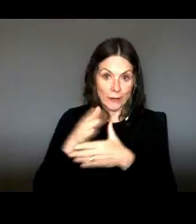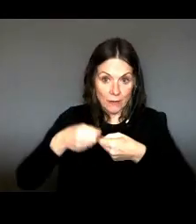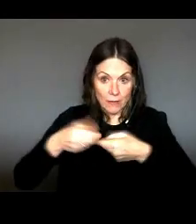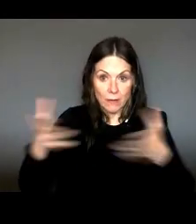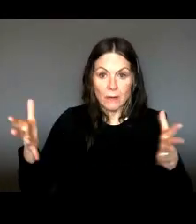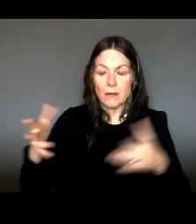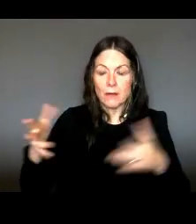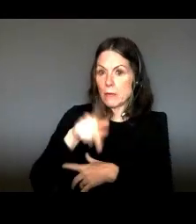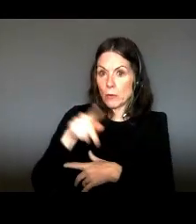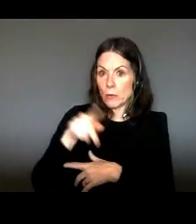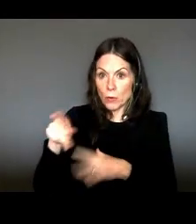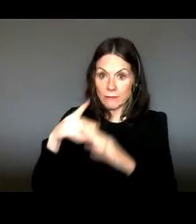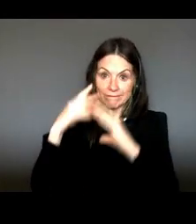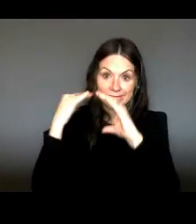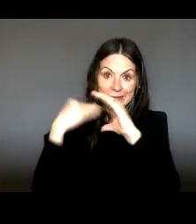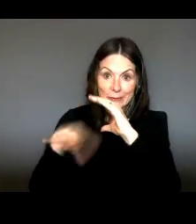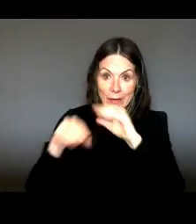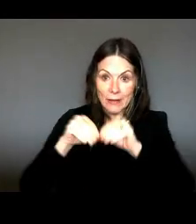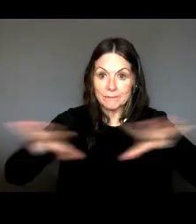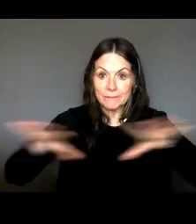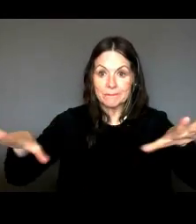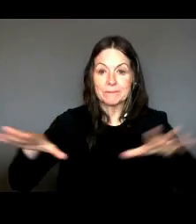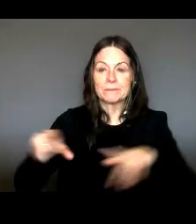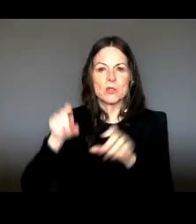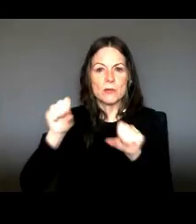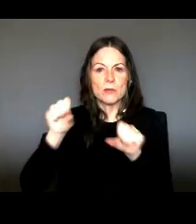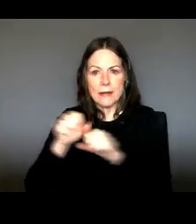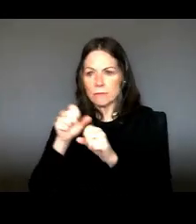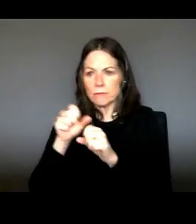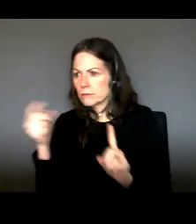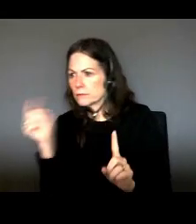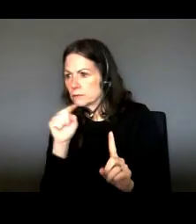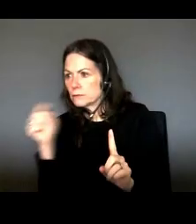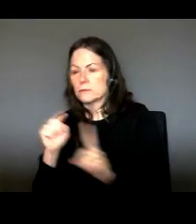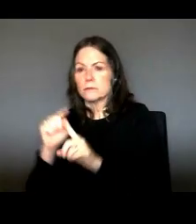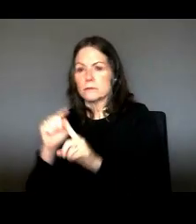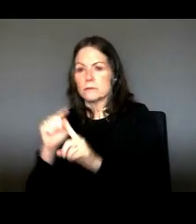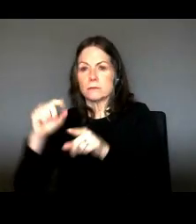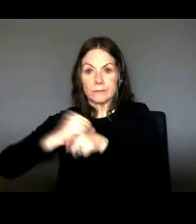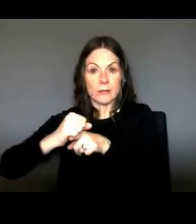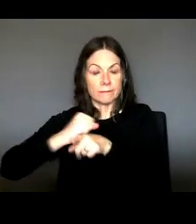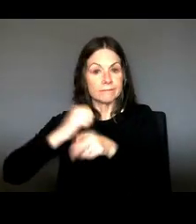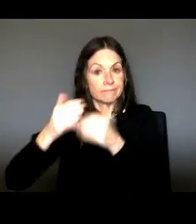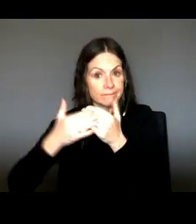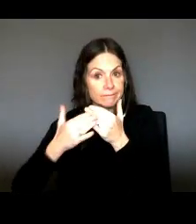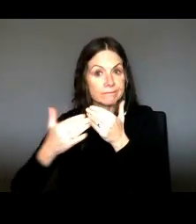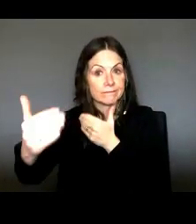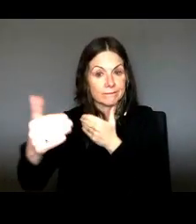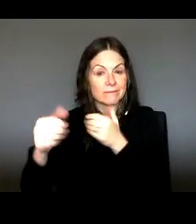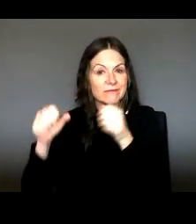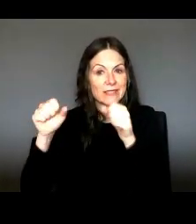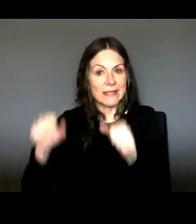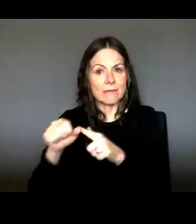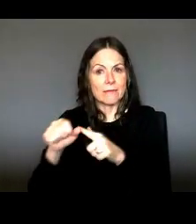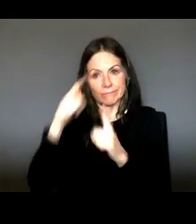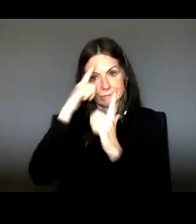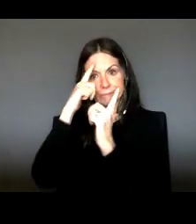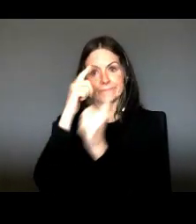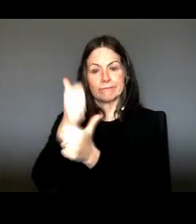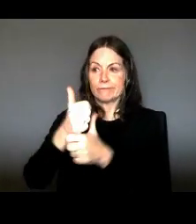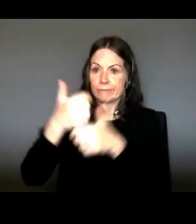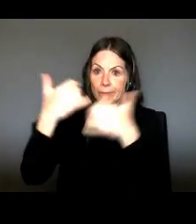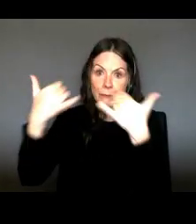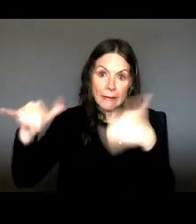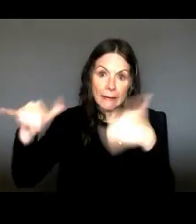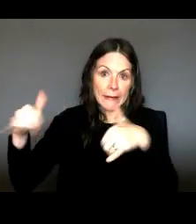your email boxes after this live webinar. Feel free to discover this tool on your own time and